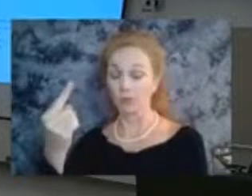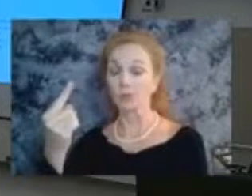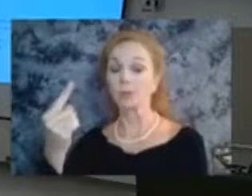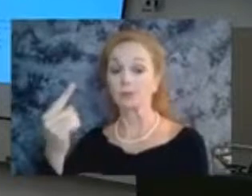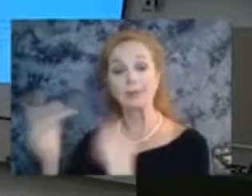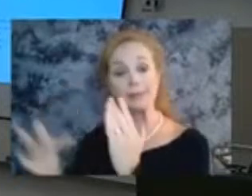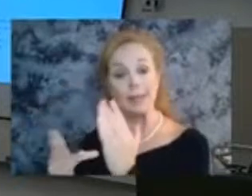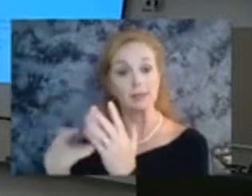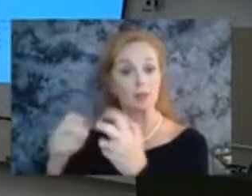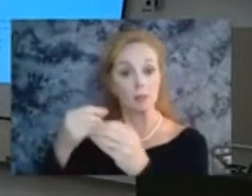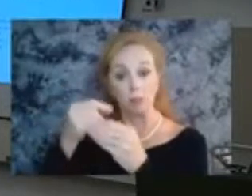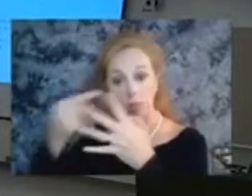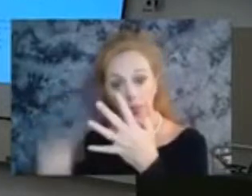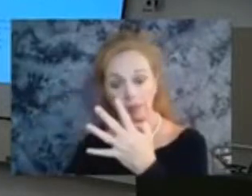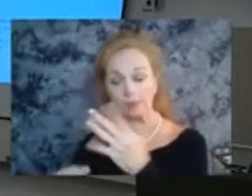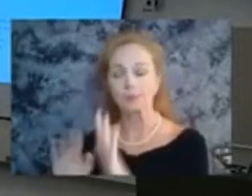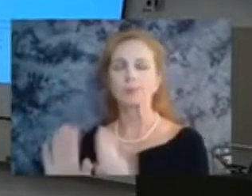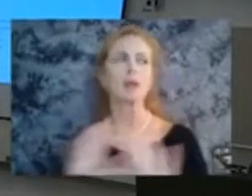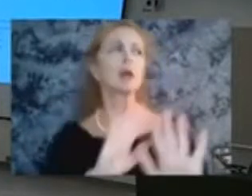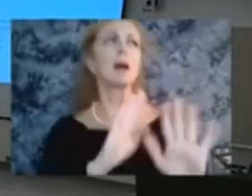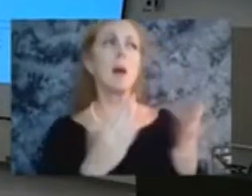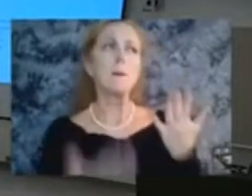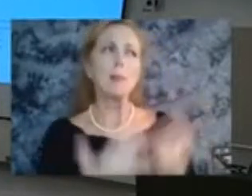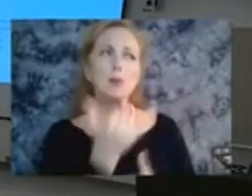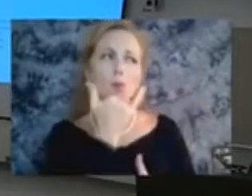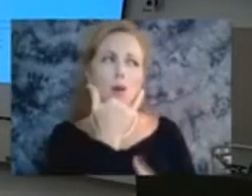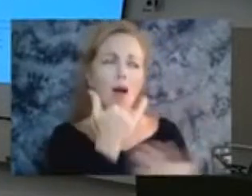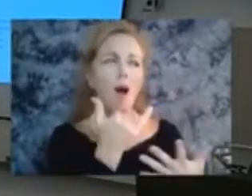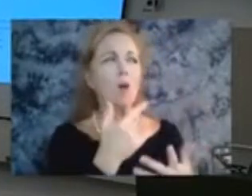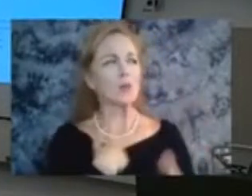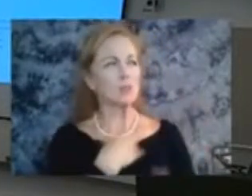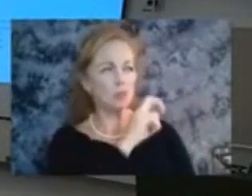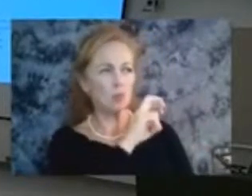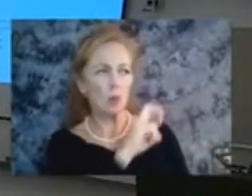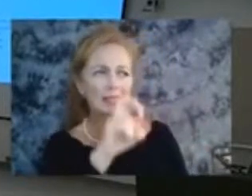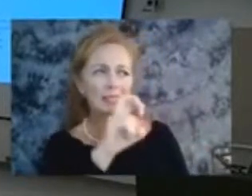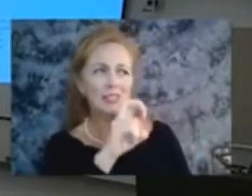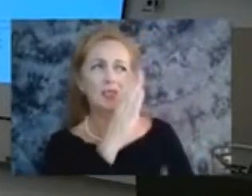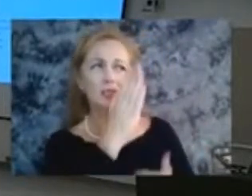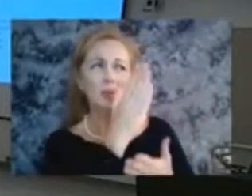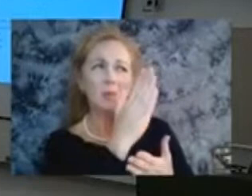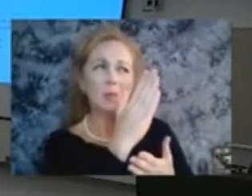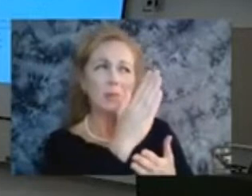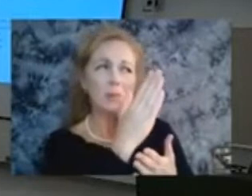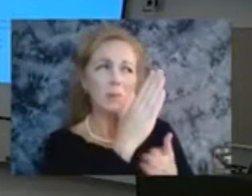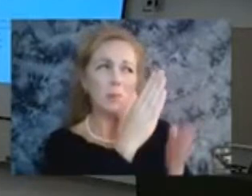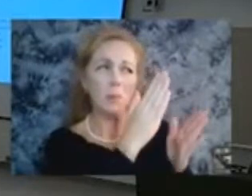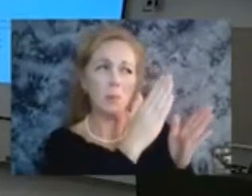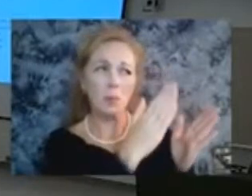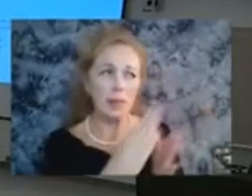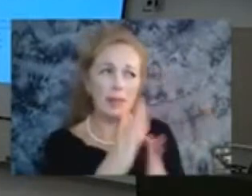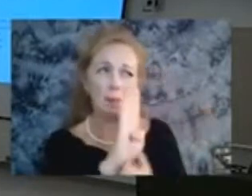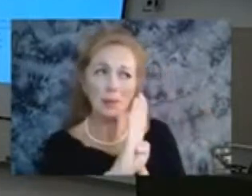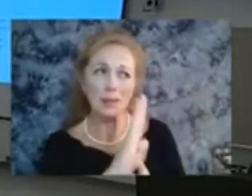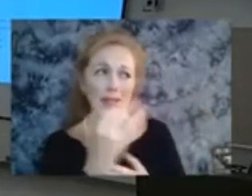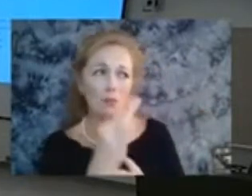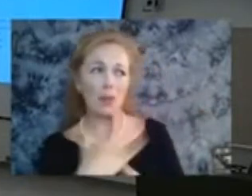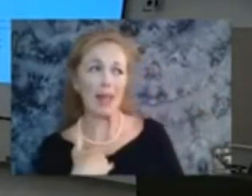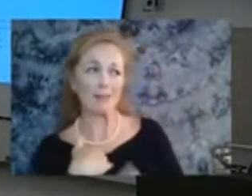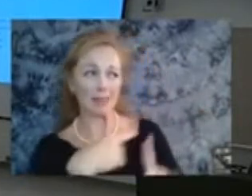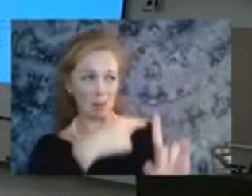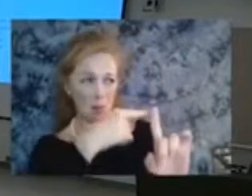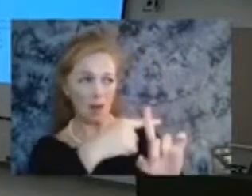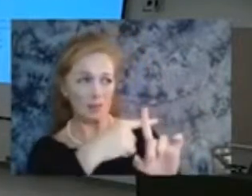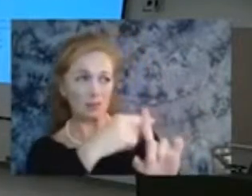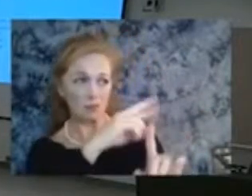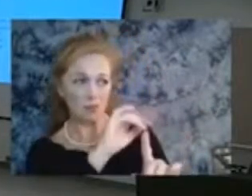And maybe I have this wrong, please correct me, but are we transitioning to a Plan B if we have a positivity rate over 5% on countywide? According